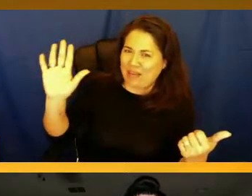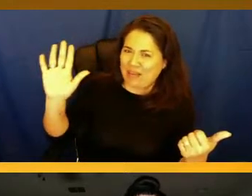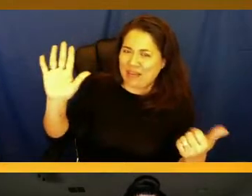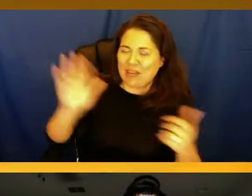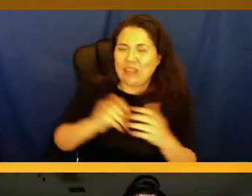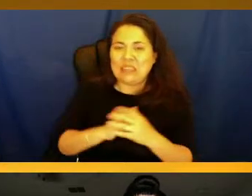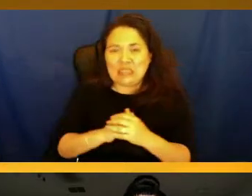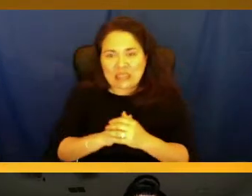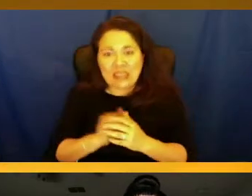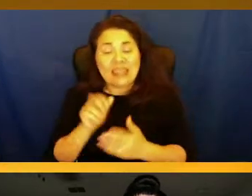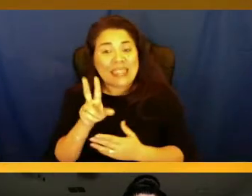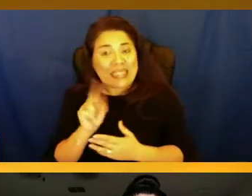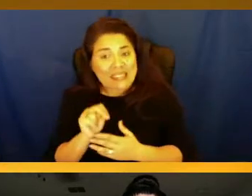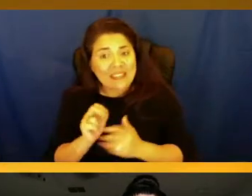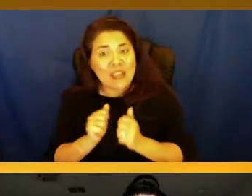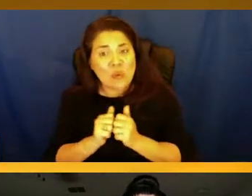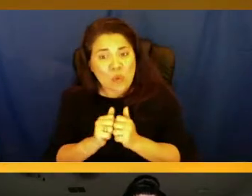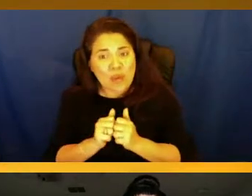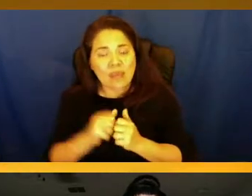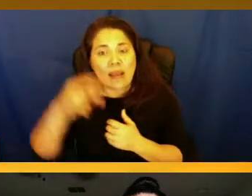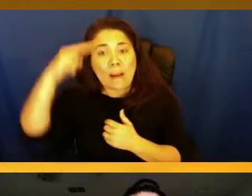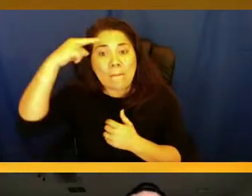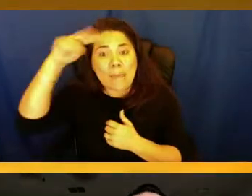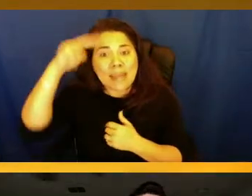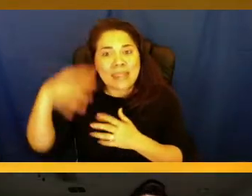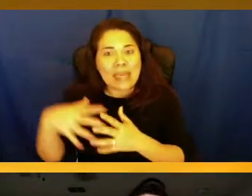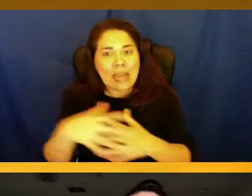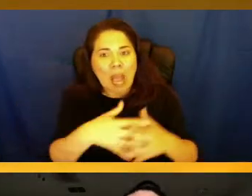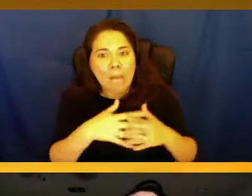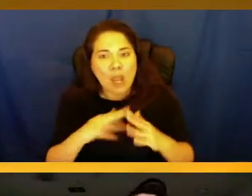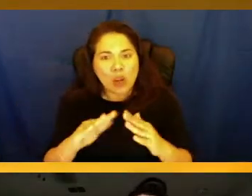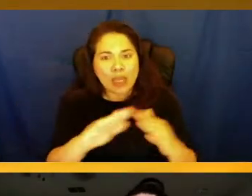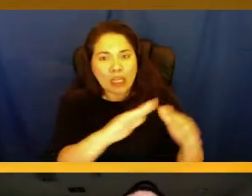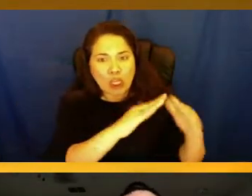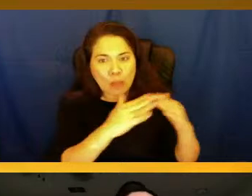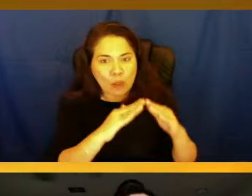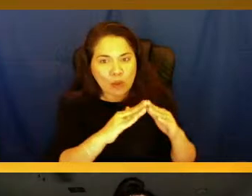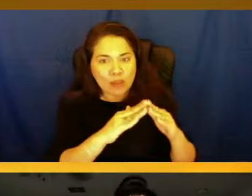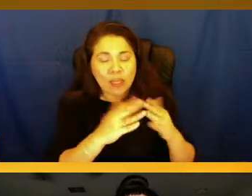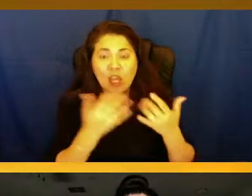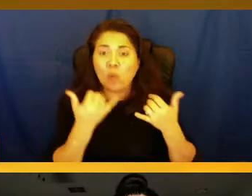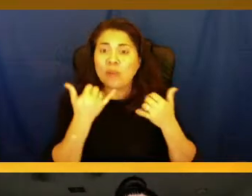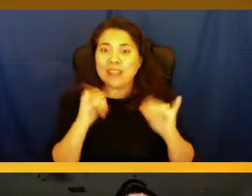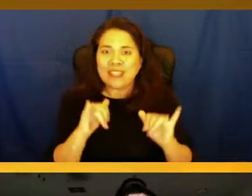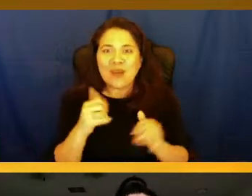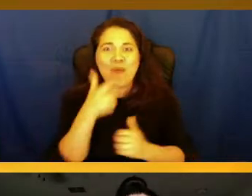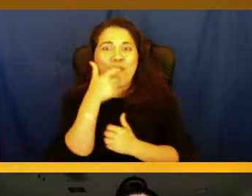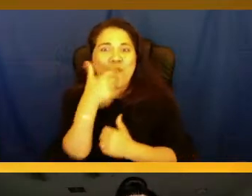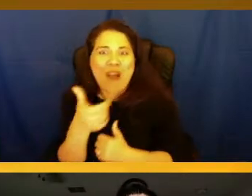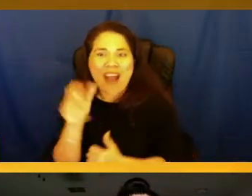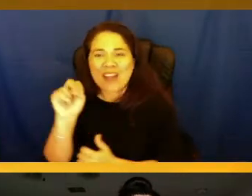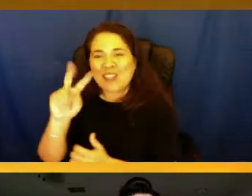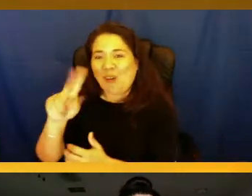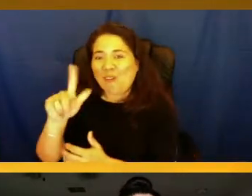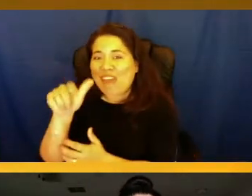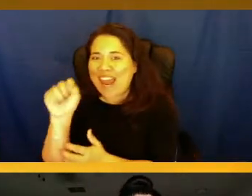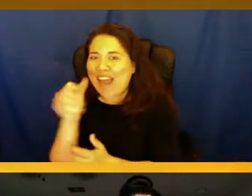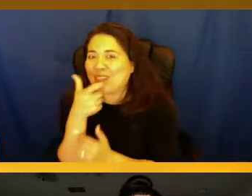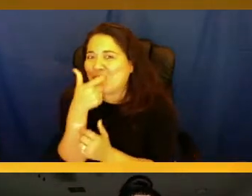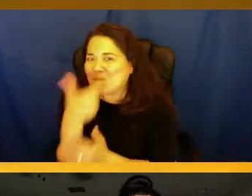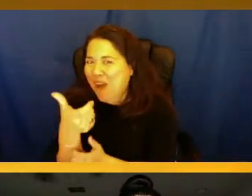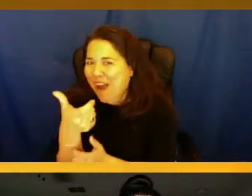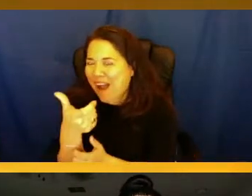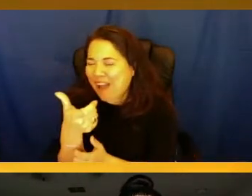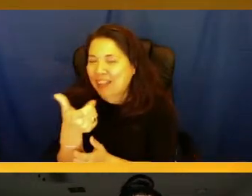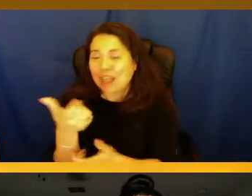And even within the Mexican American communities, I mean, we still love novelas. We still believe